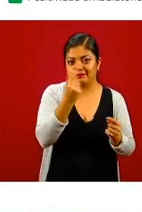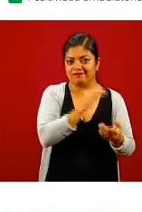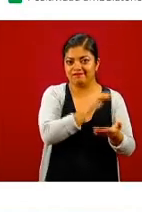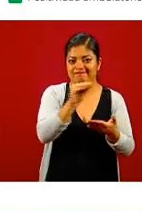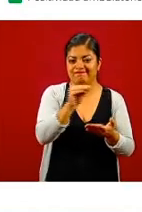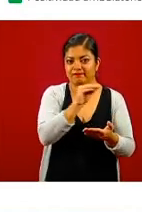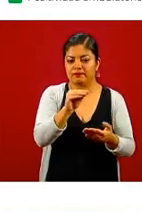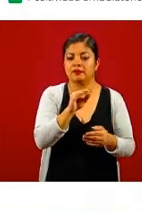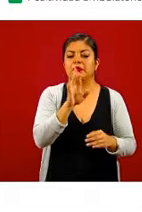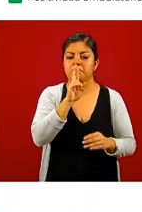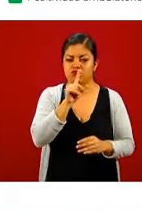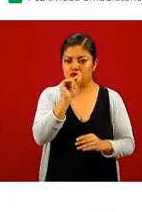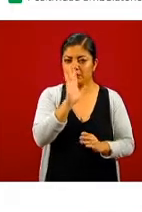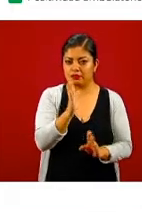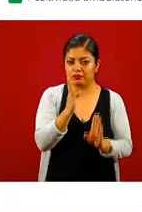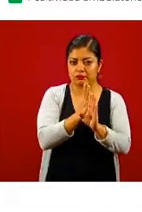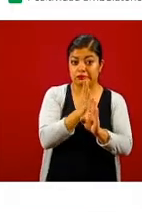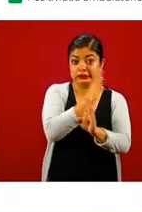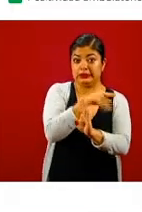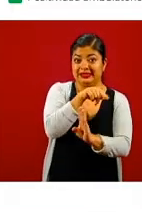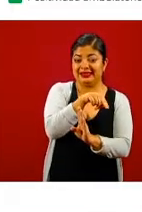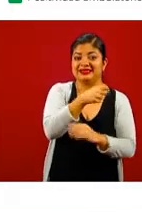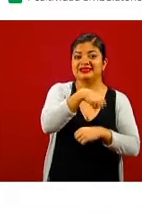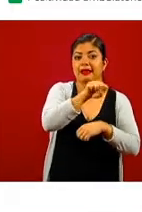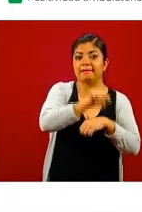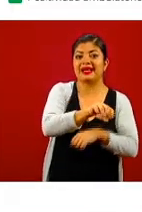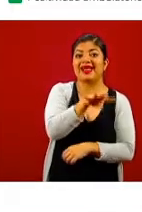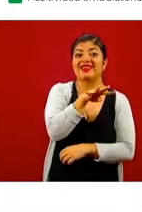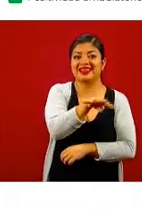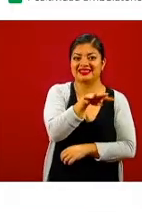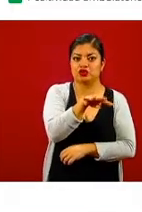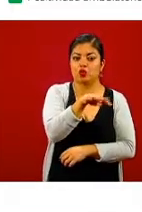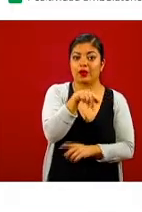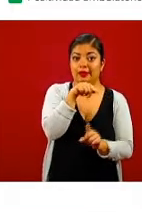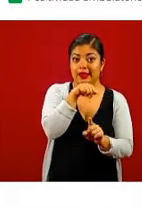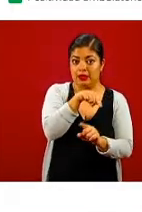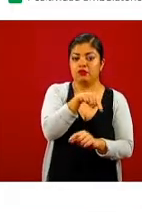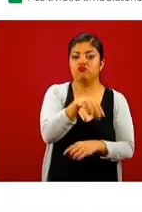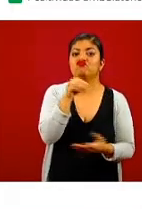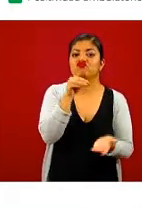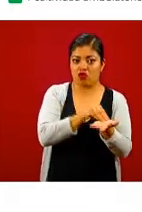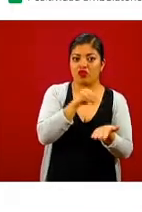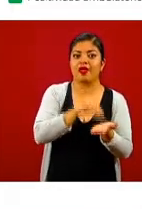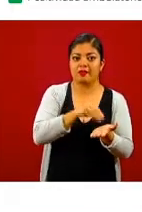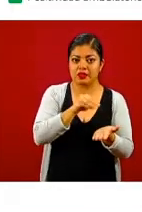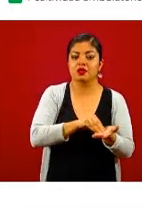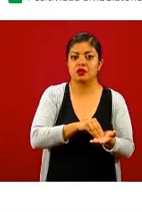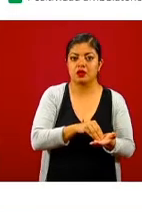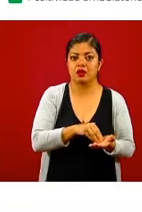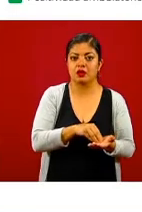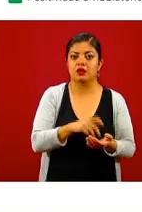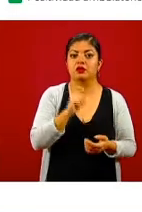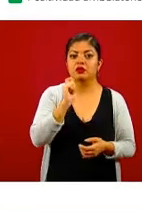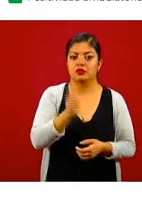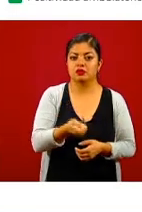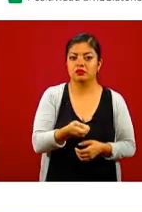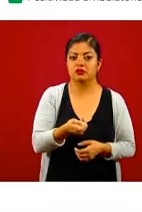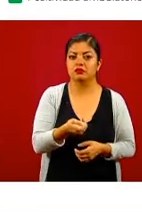So if we look right at week 19, which is the most complete information we have for that